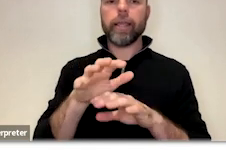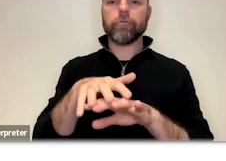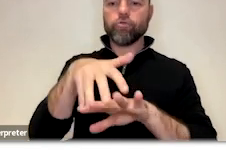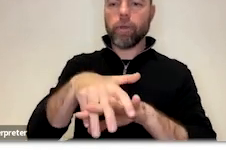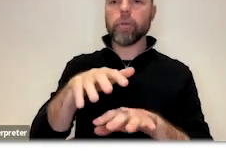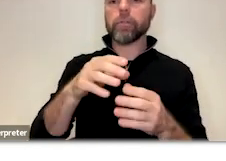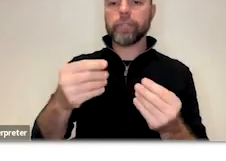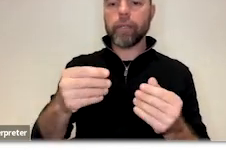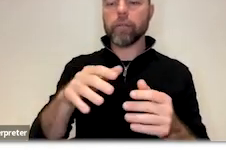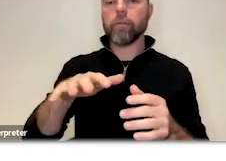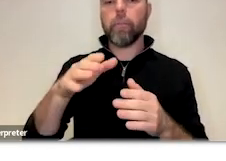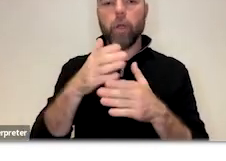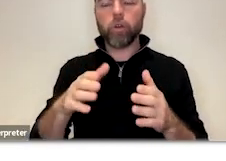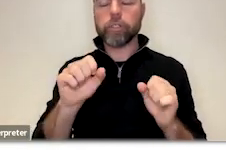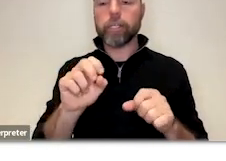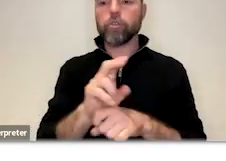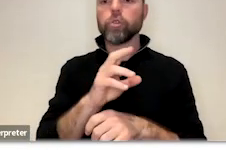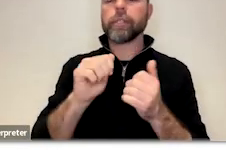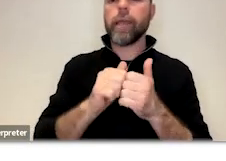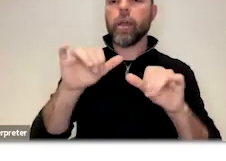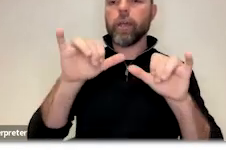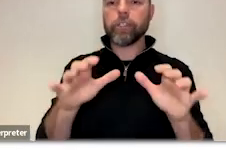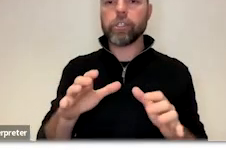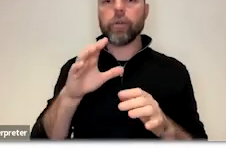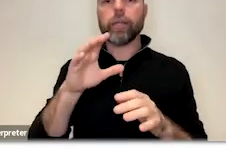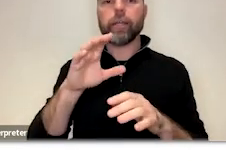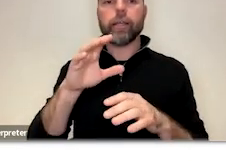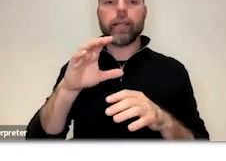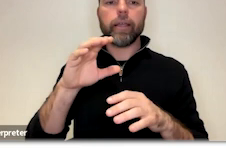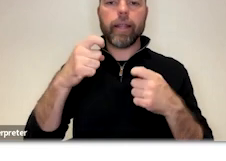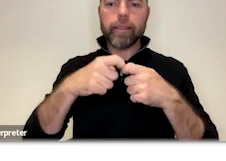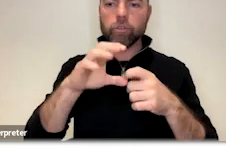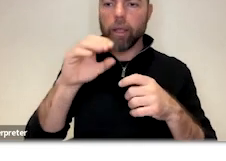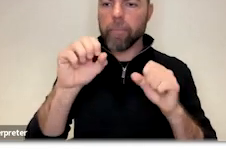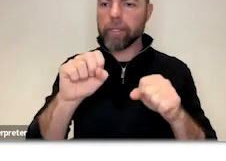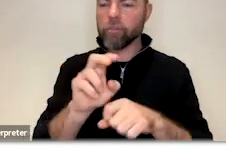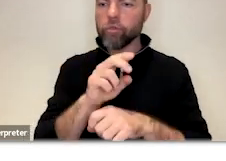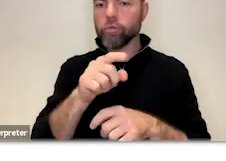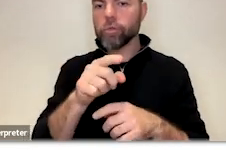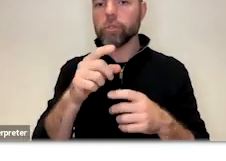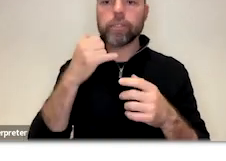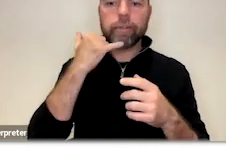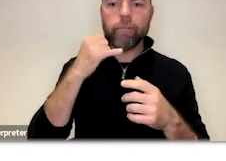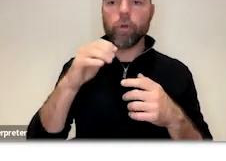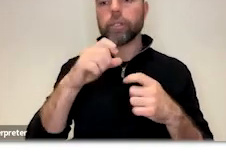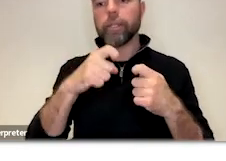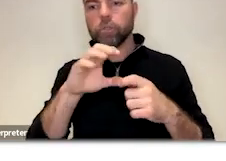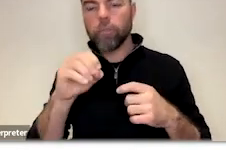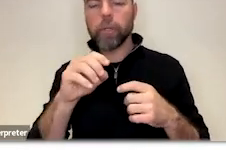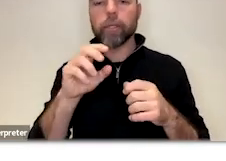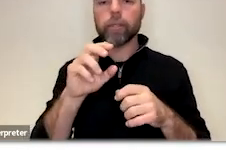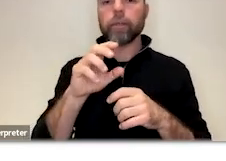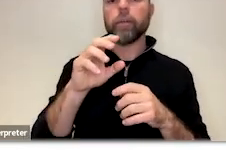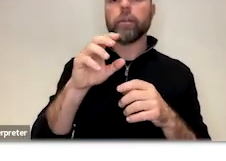climate projections, how engineering and utility companies might incorporate some of this into their planning roadmaps. So there's